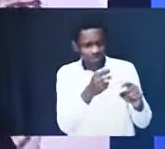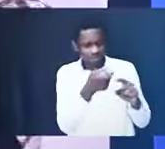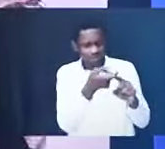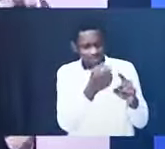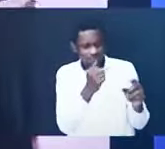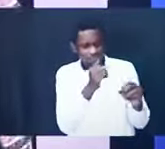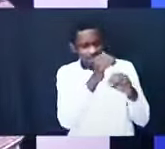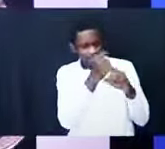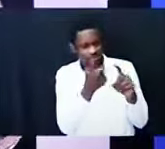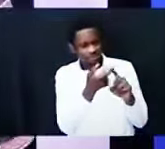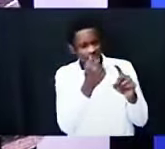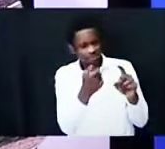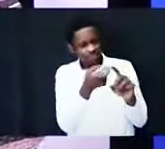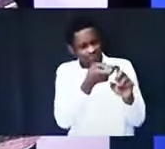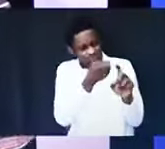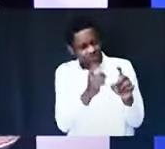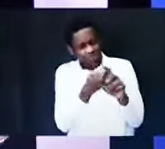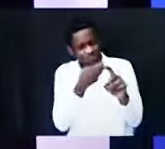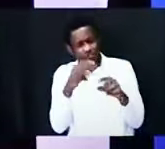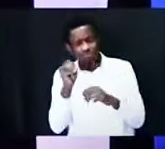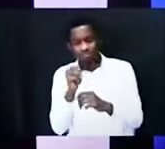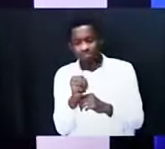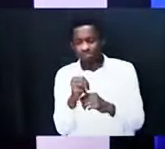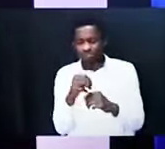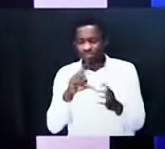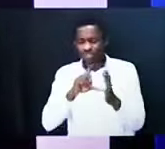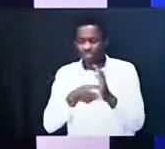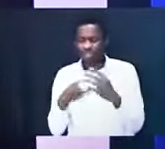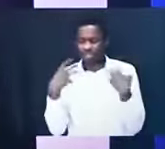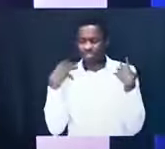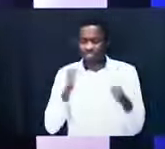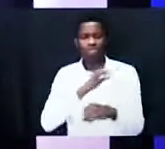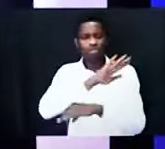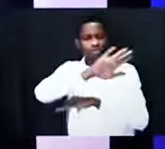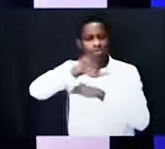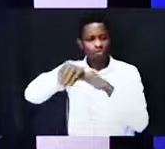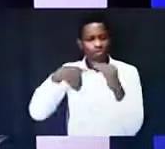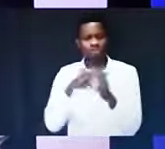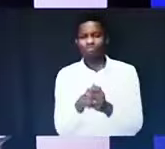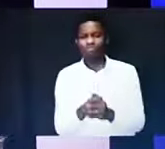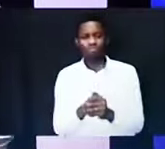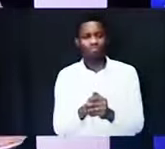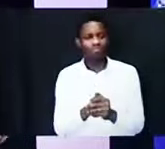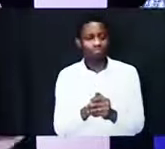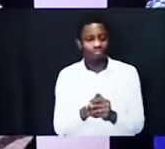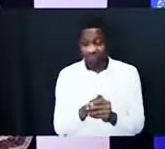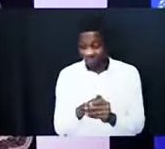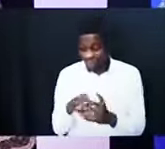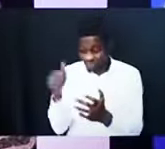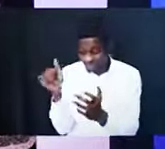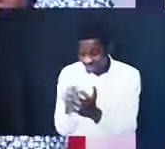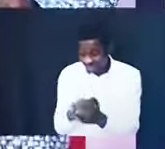healing them all. In this instance, there was no one left out.